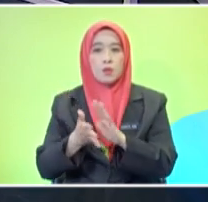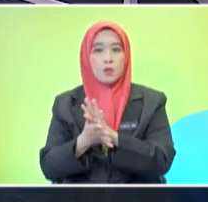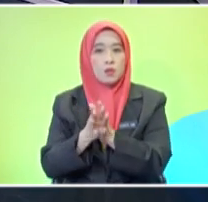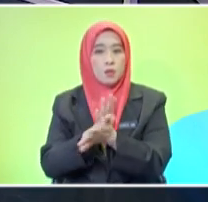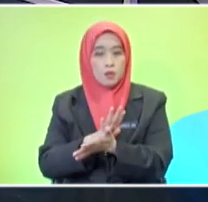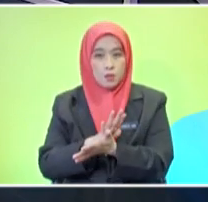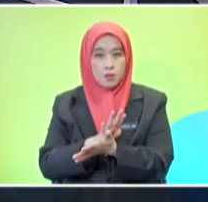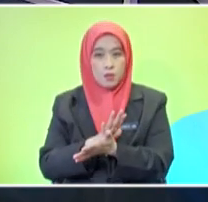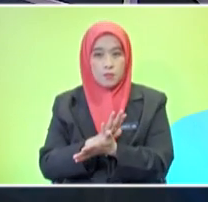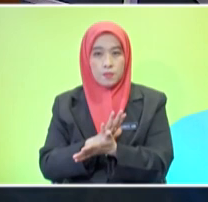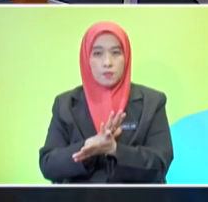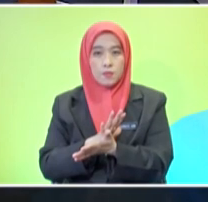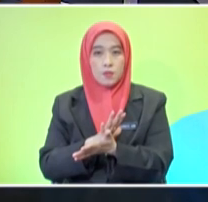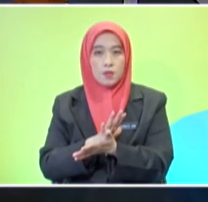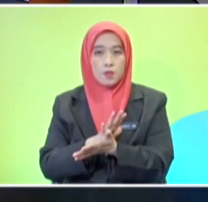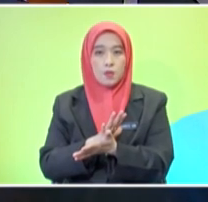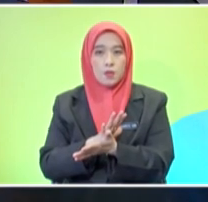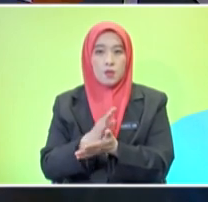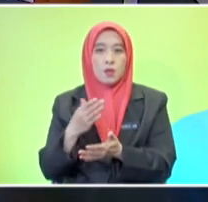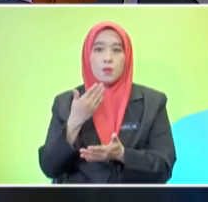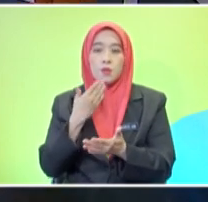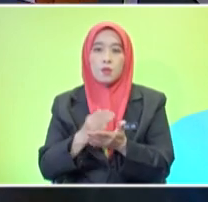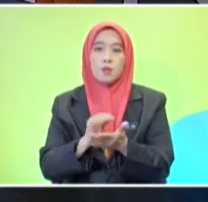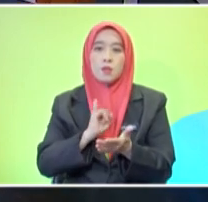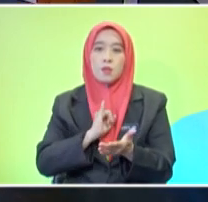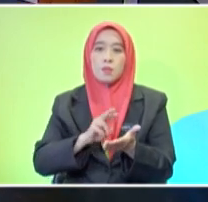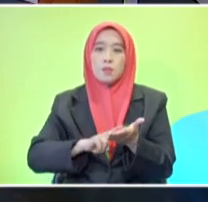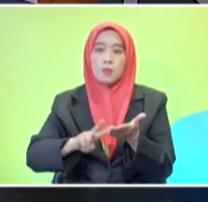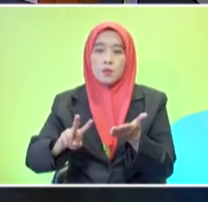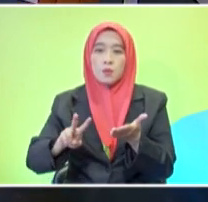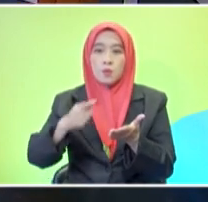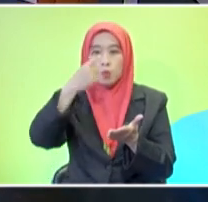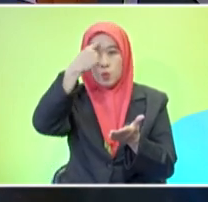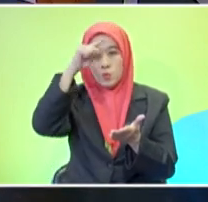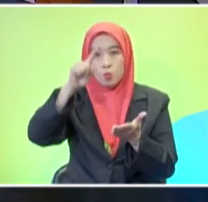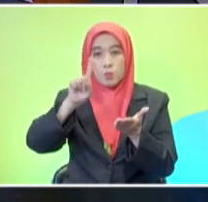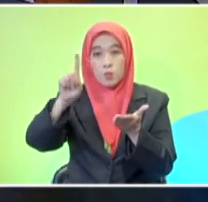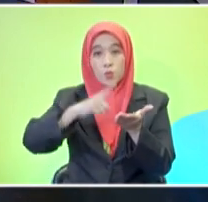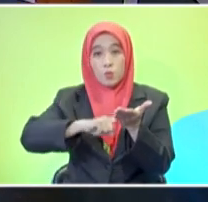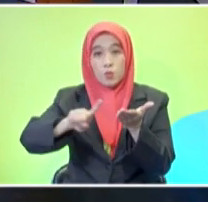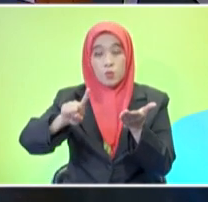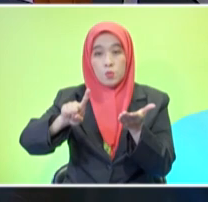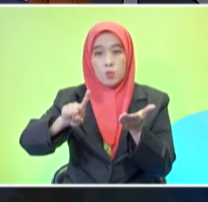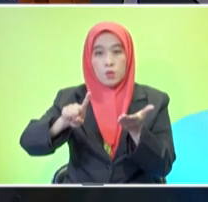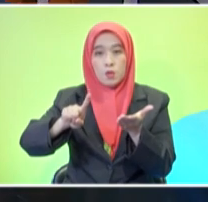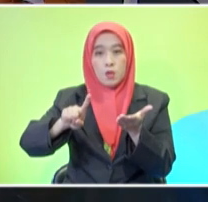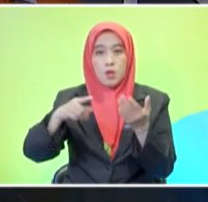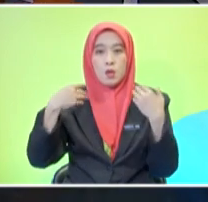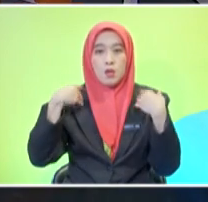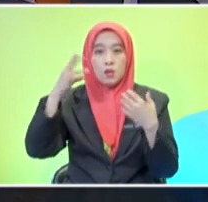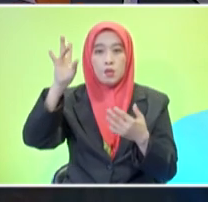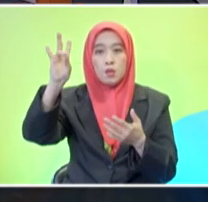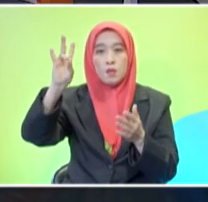means... So, let me read to you, all right? For the first week, the height of the plant is 7